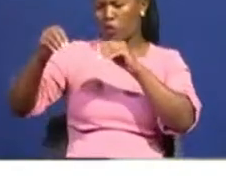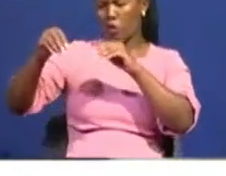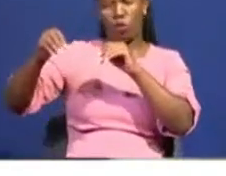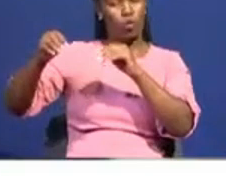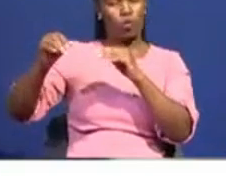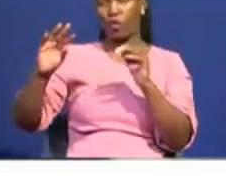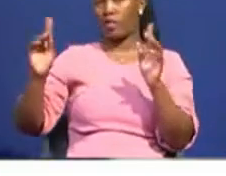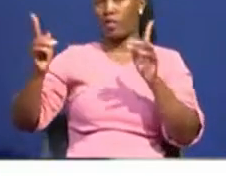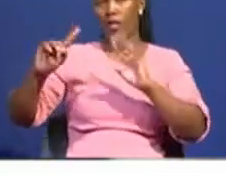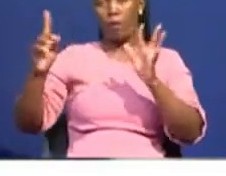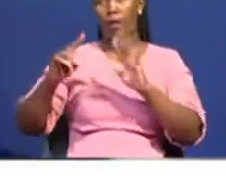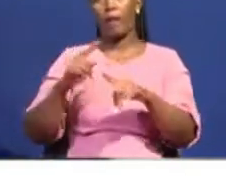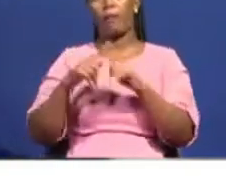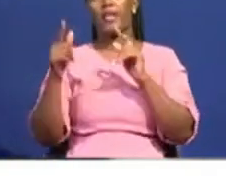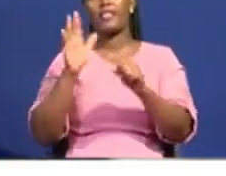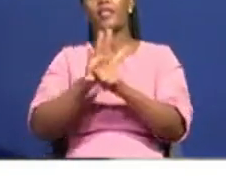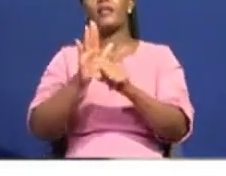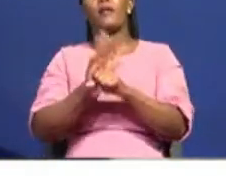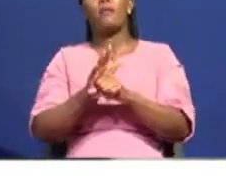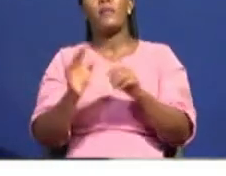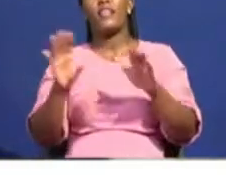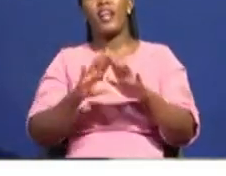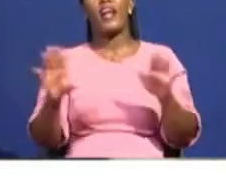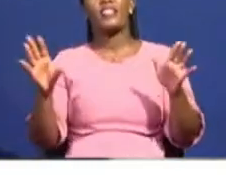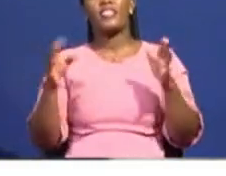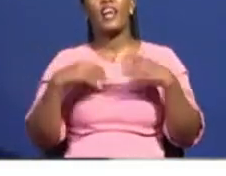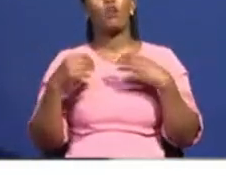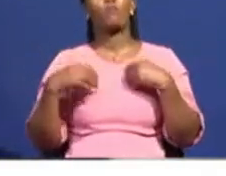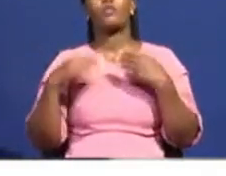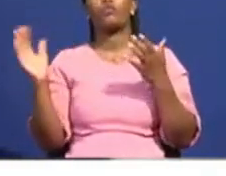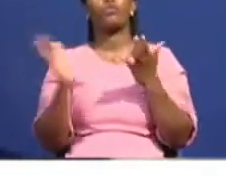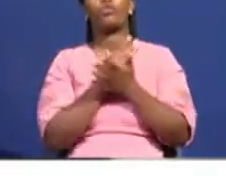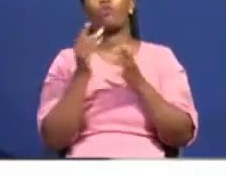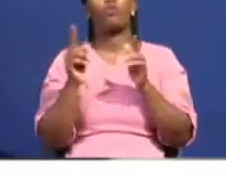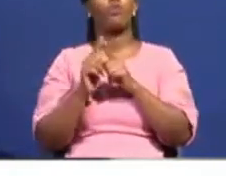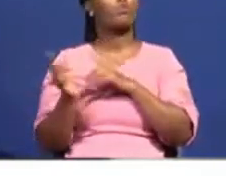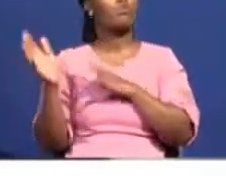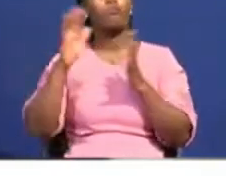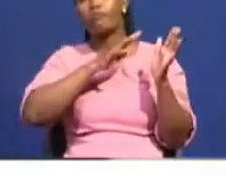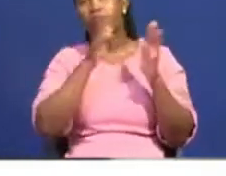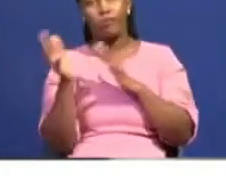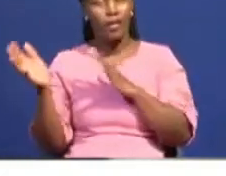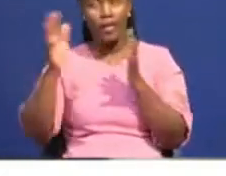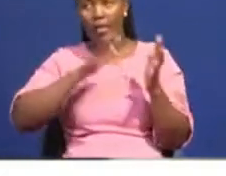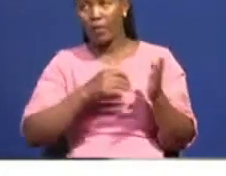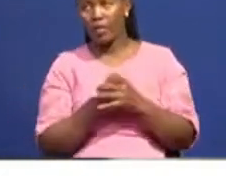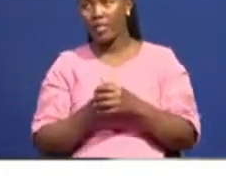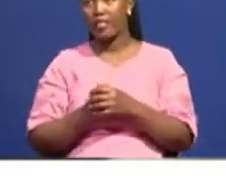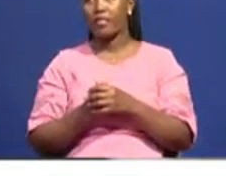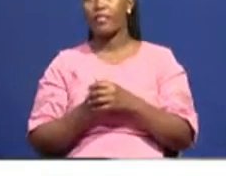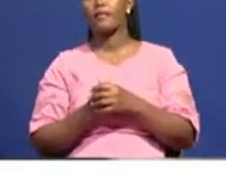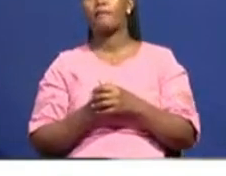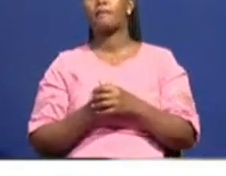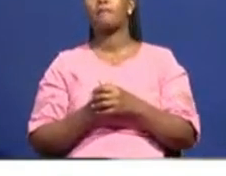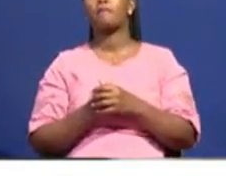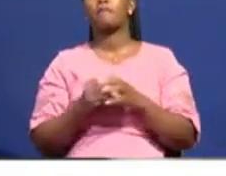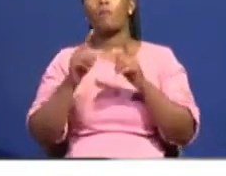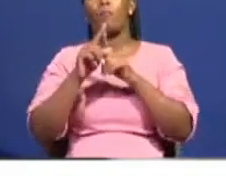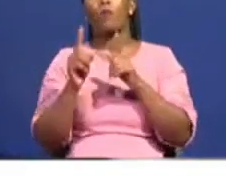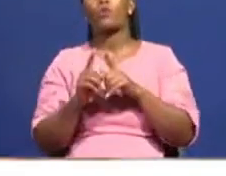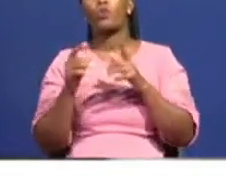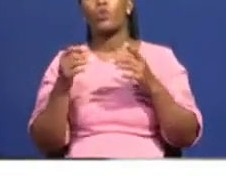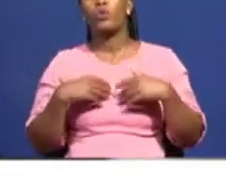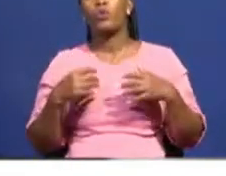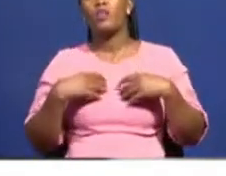is that some of our land is being taken over by invasive weeds. You've seen around a tree that